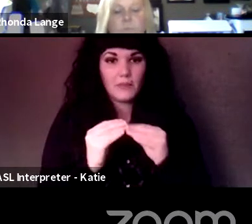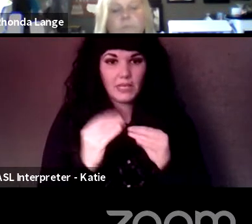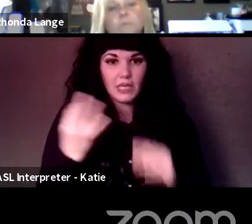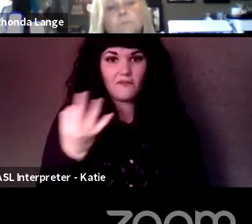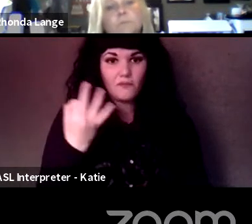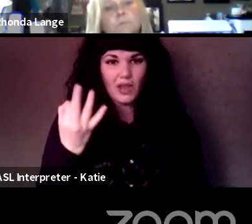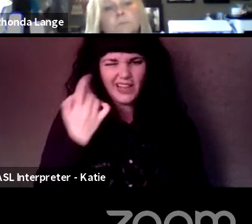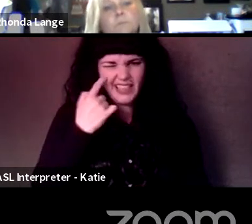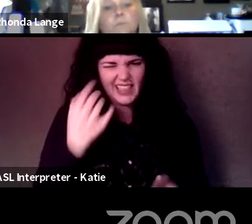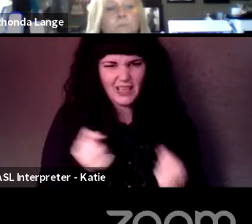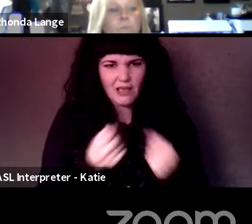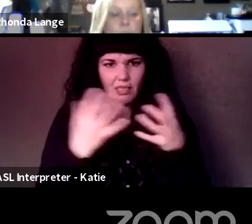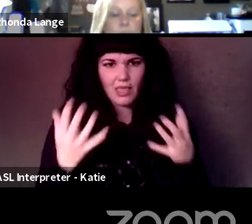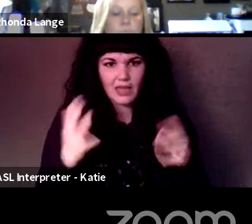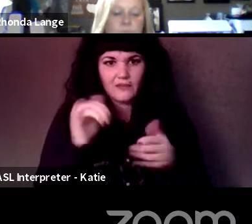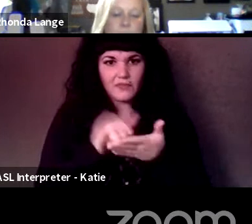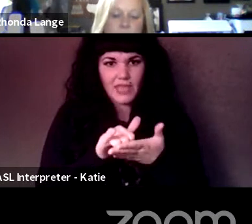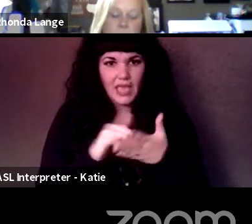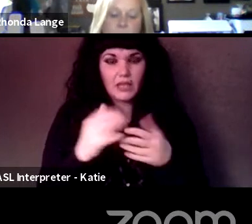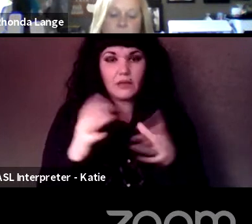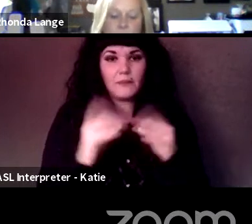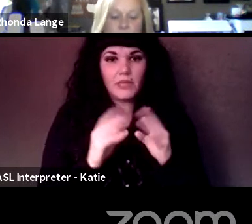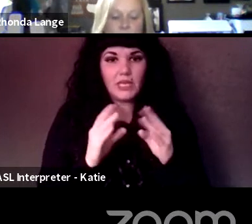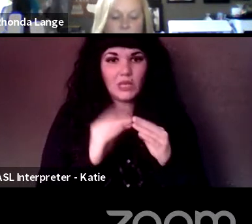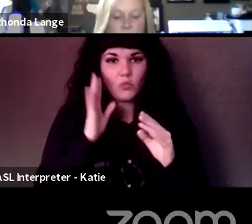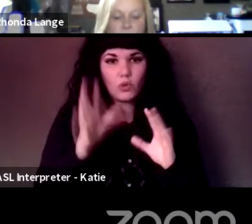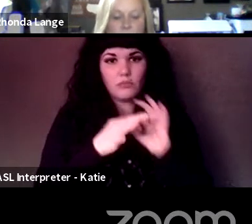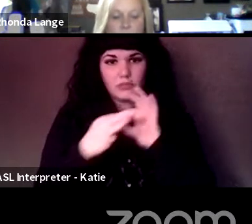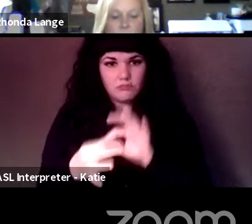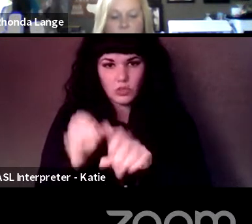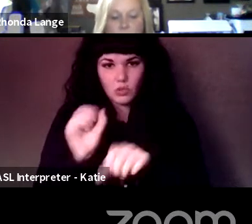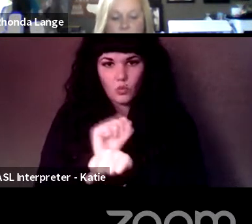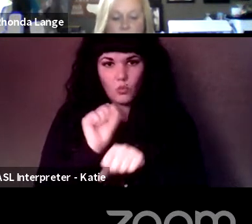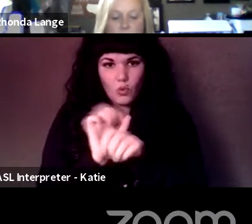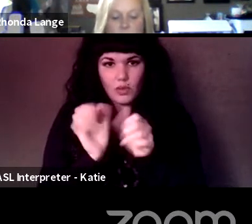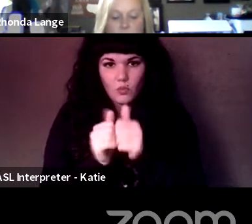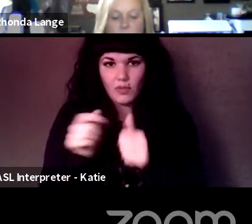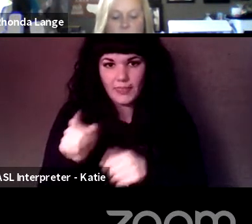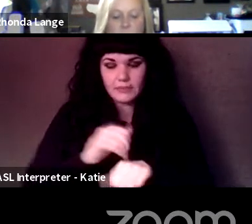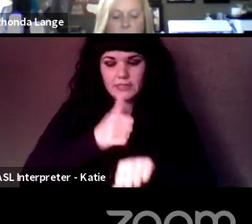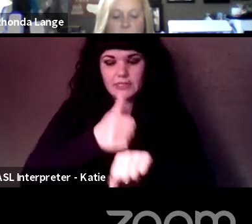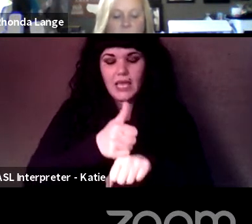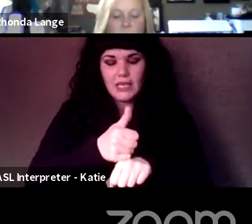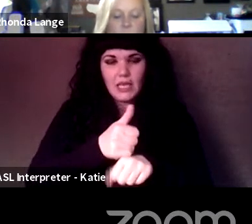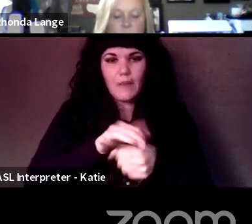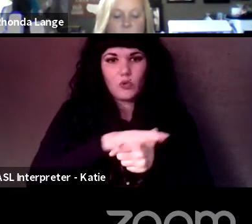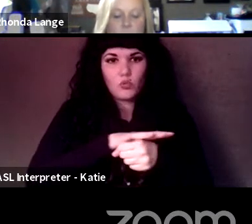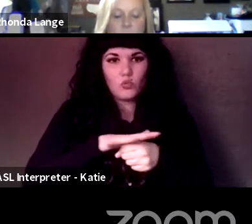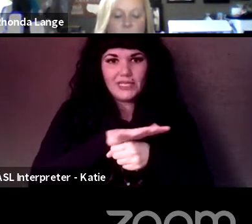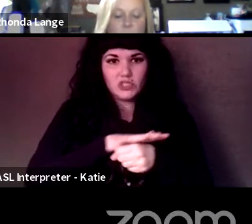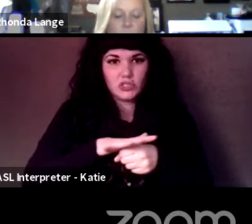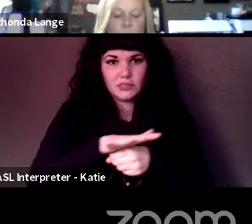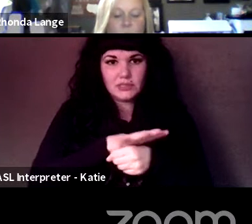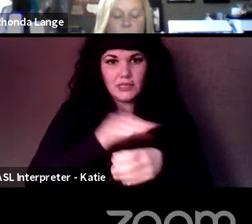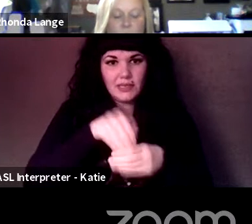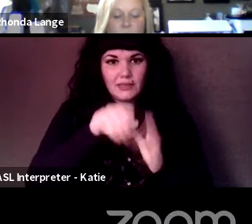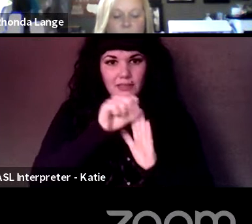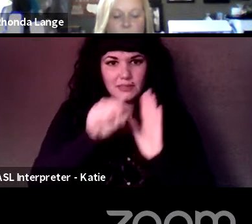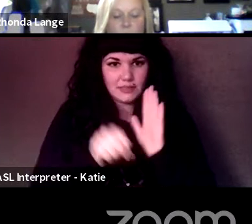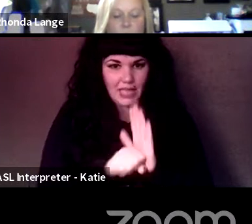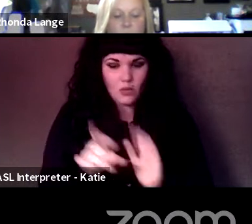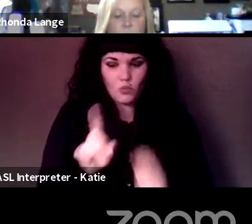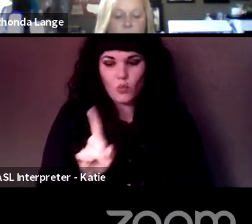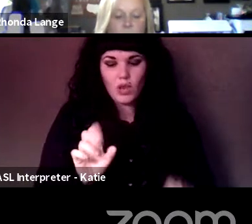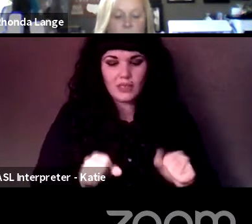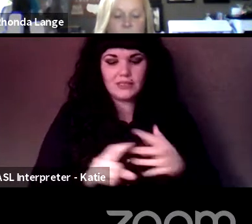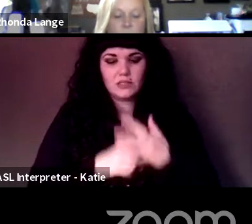lot of that meeting will be working with them on starting to create regions in the state that we would start the mapping with. We